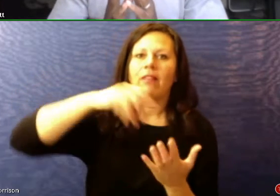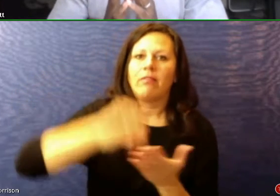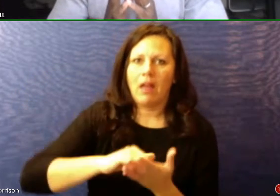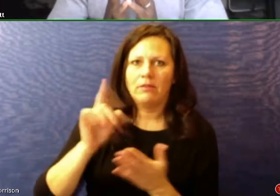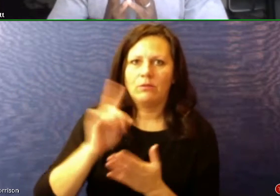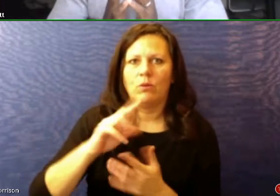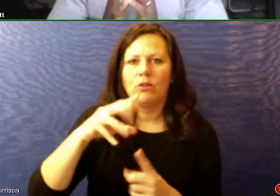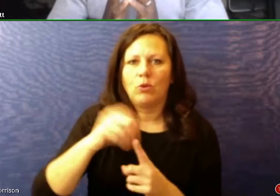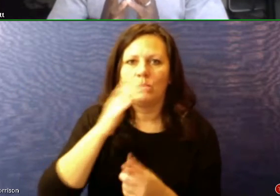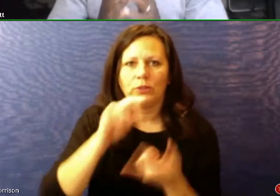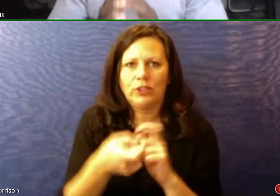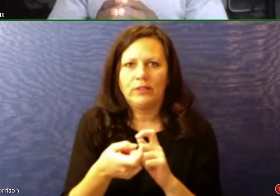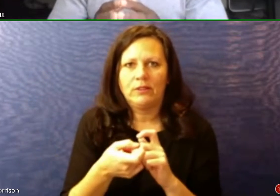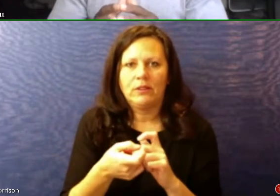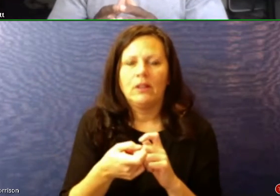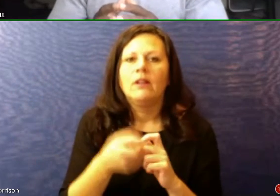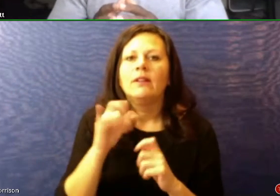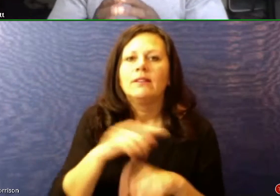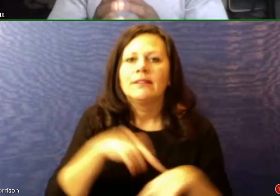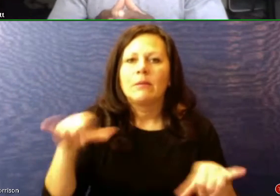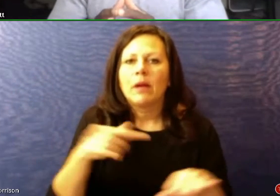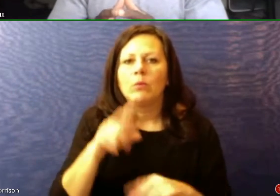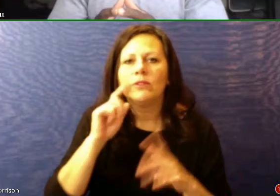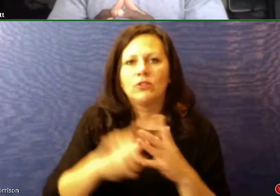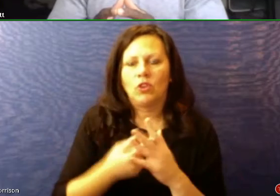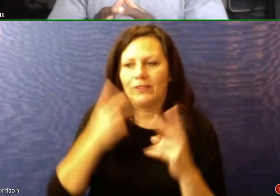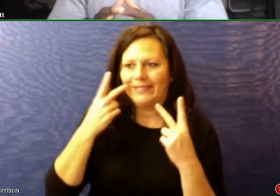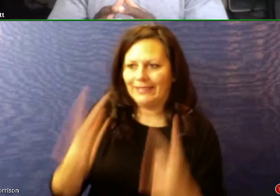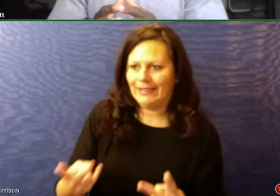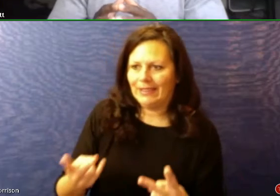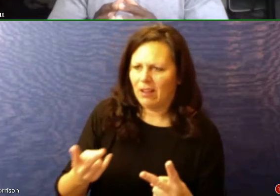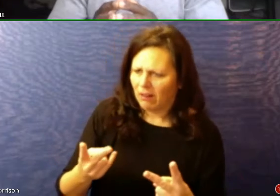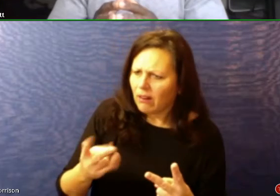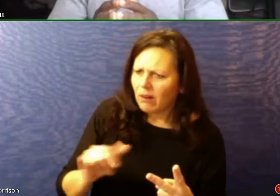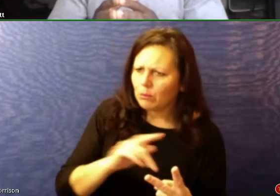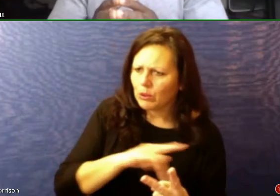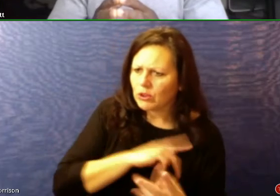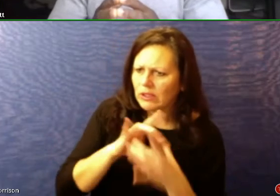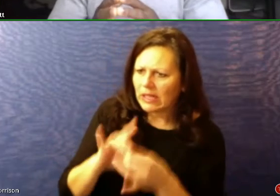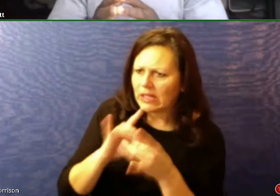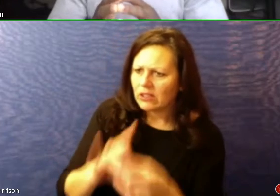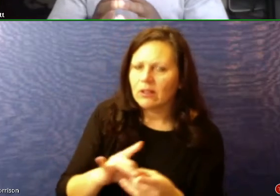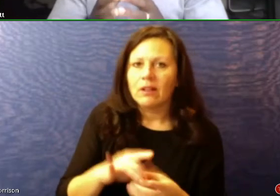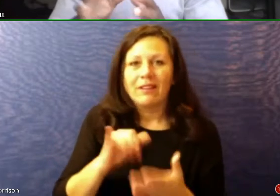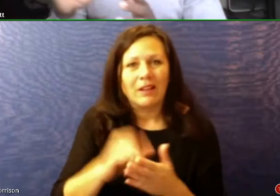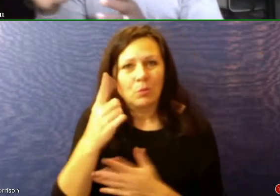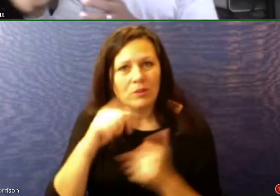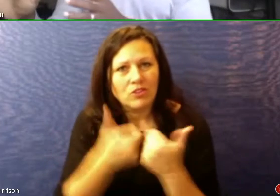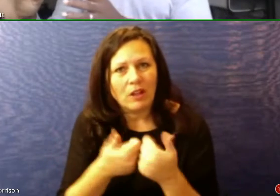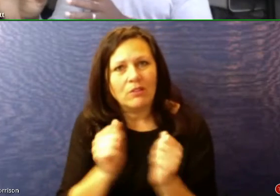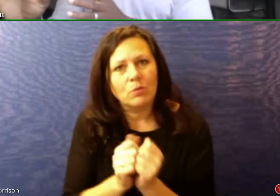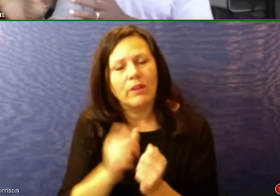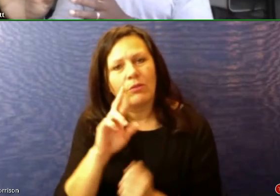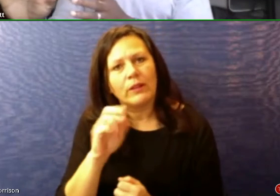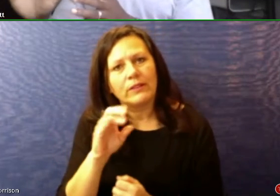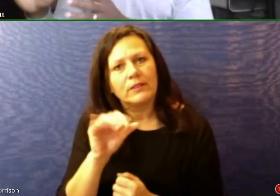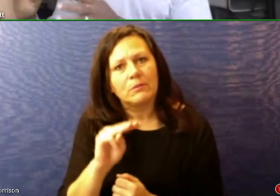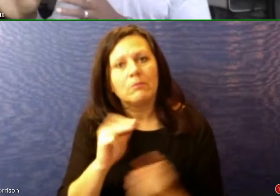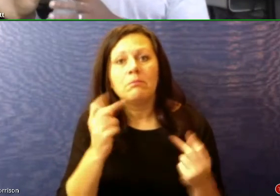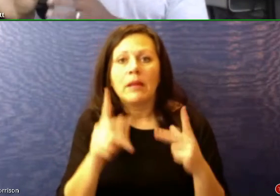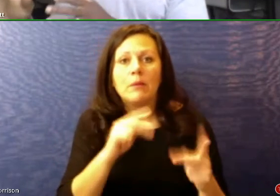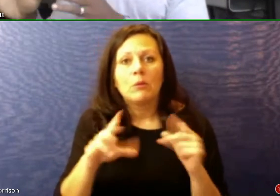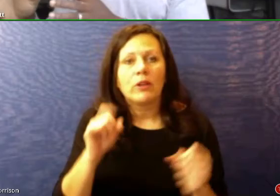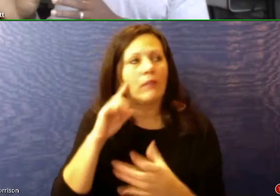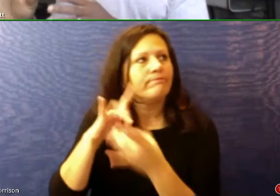see the personal connections, because that's the challenge with racism, is that a lot of people can disassociate themselves with it if